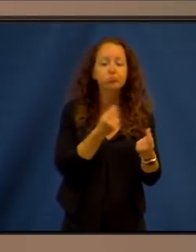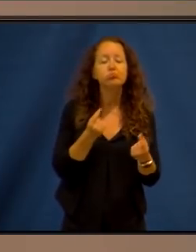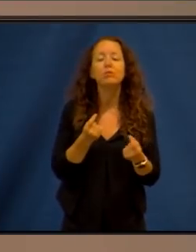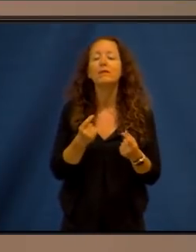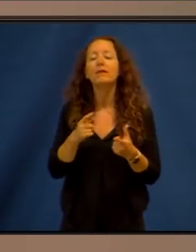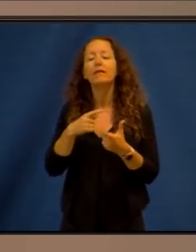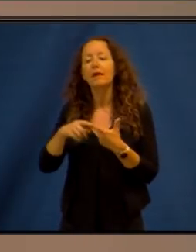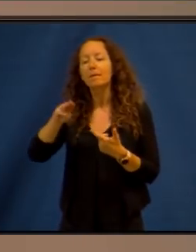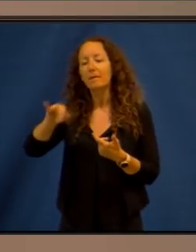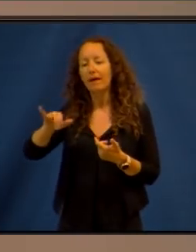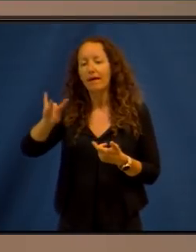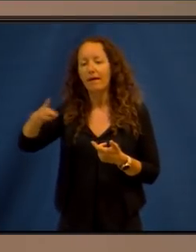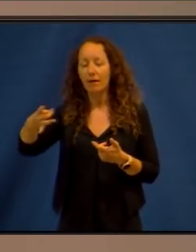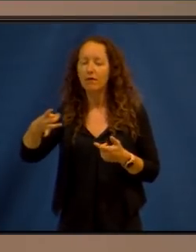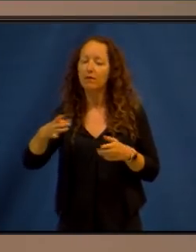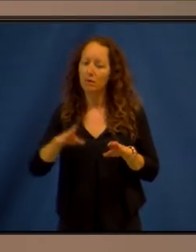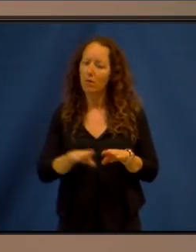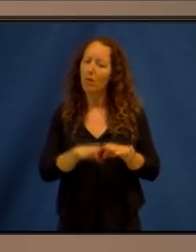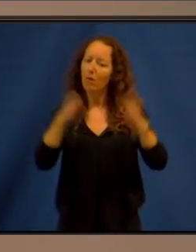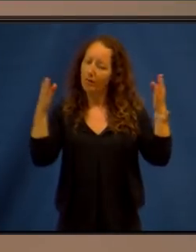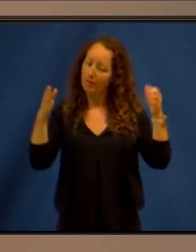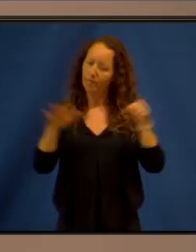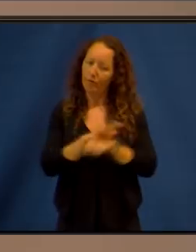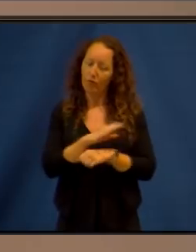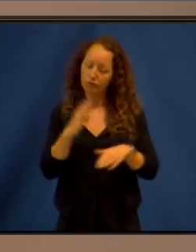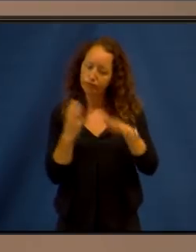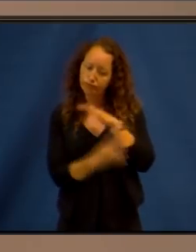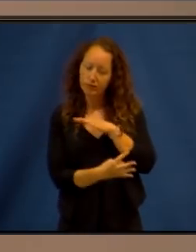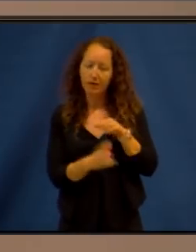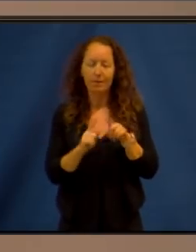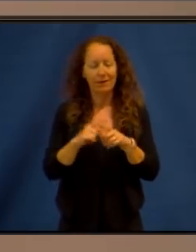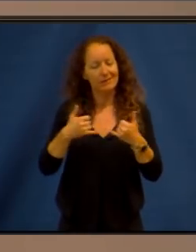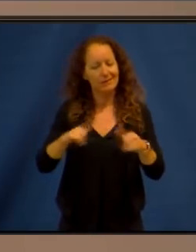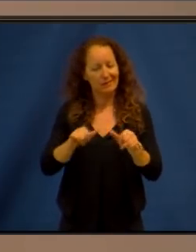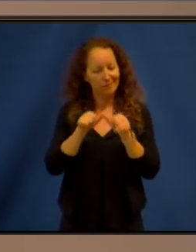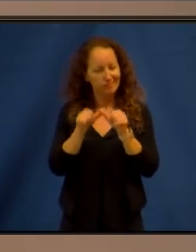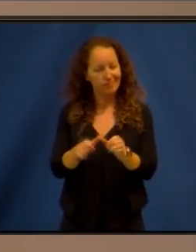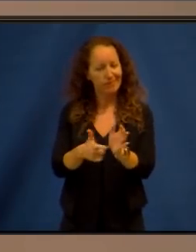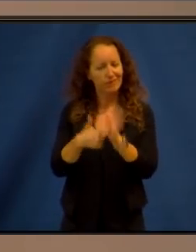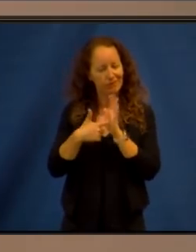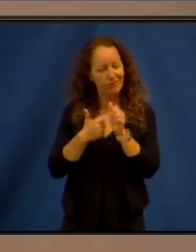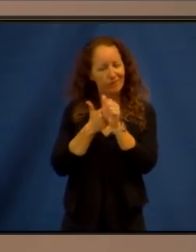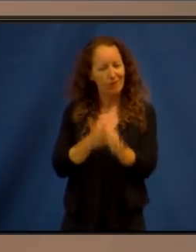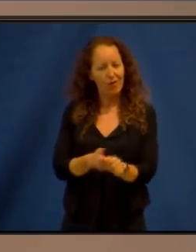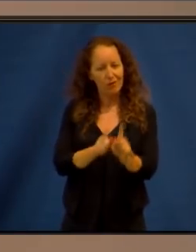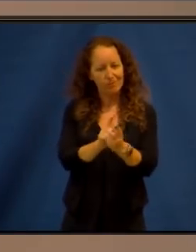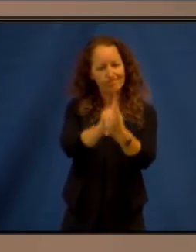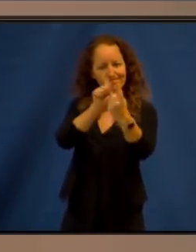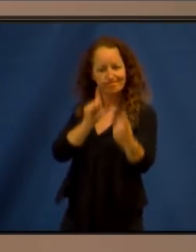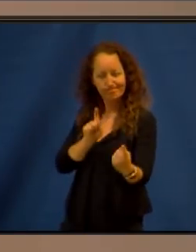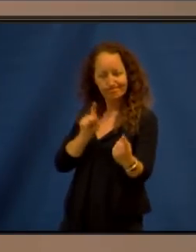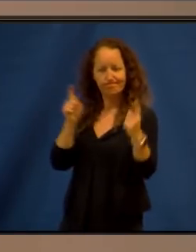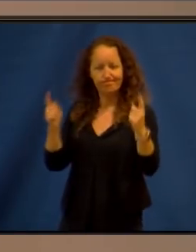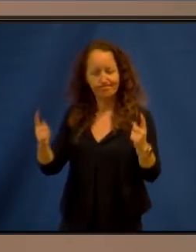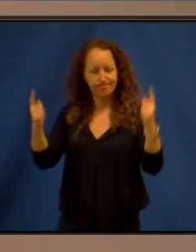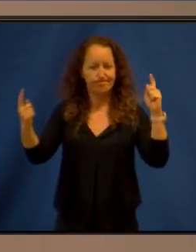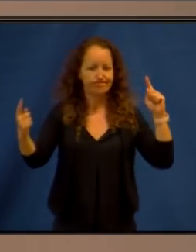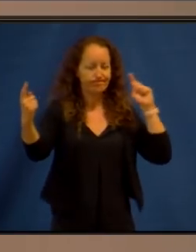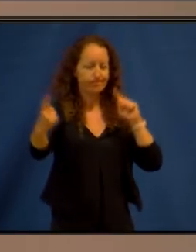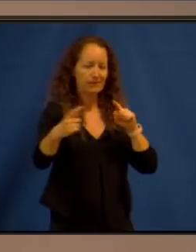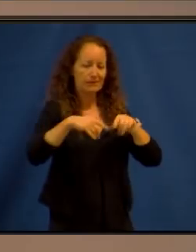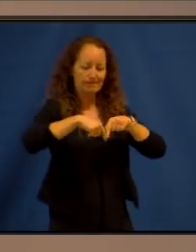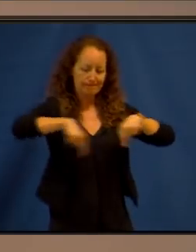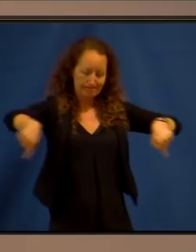where they must operate under strict physical distancing. They need to have limited occupancy and